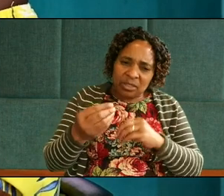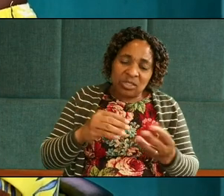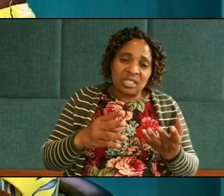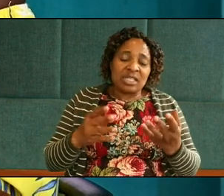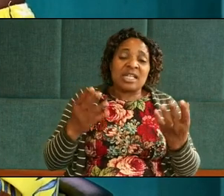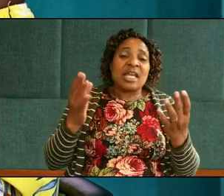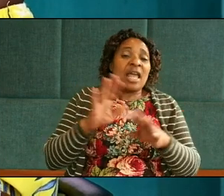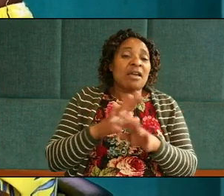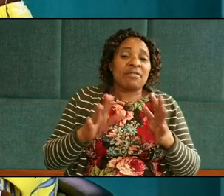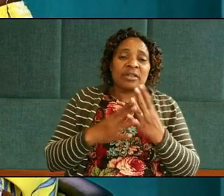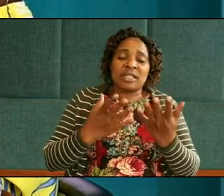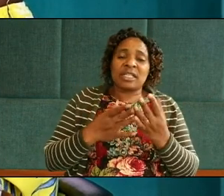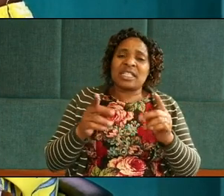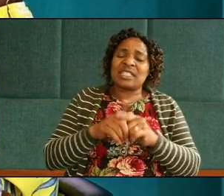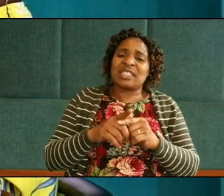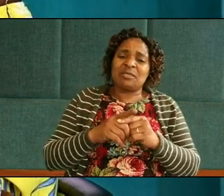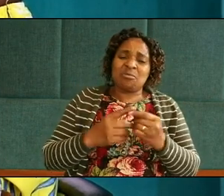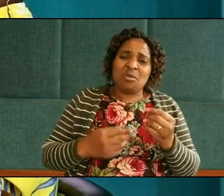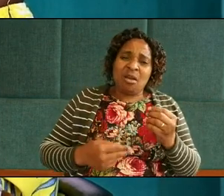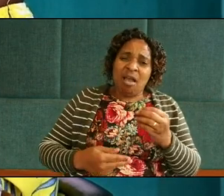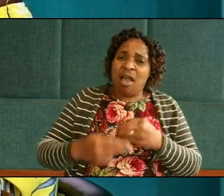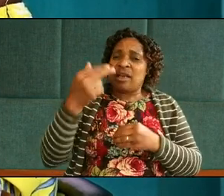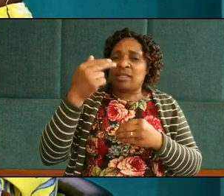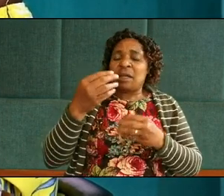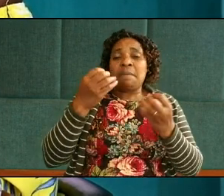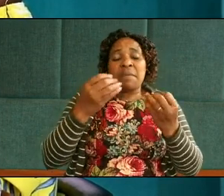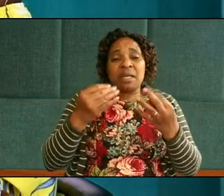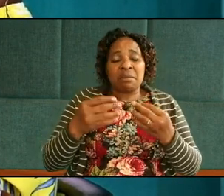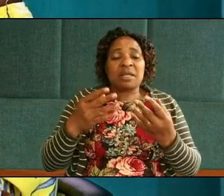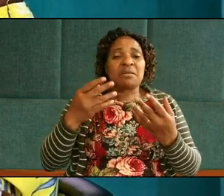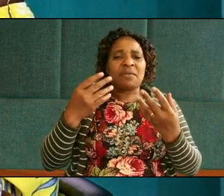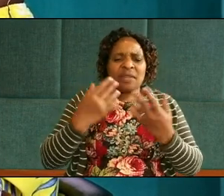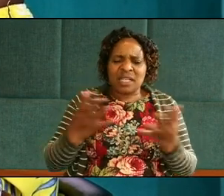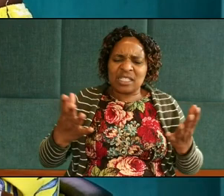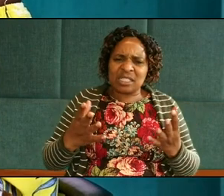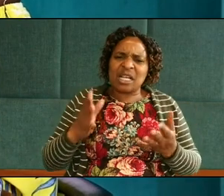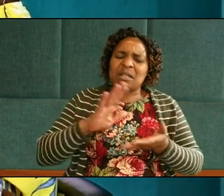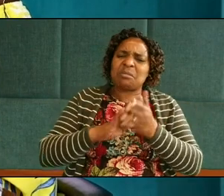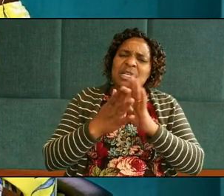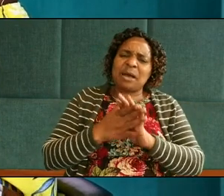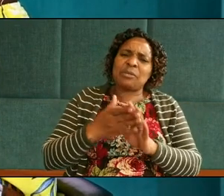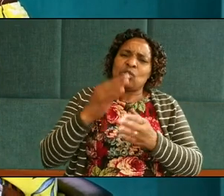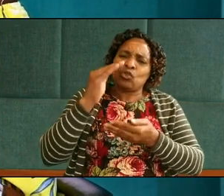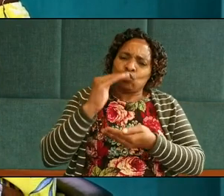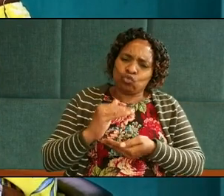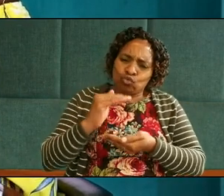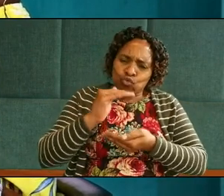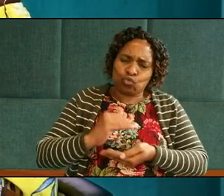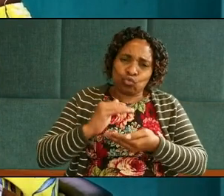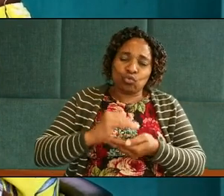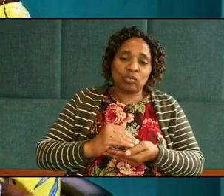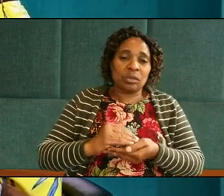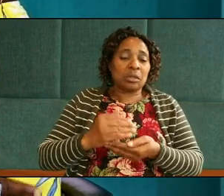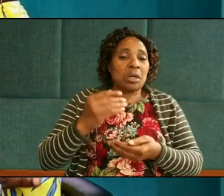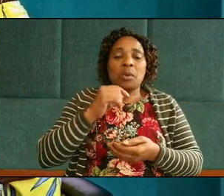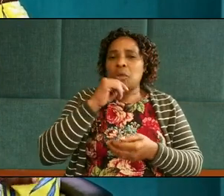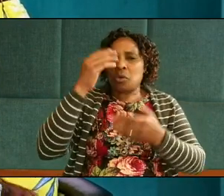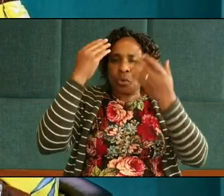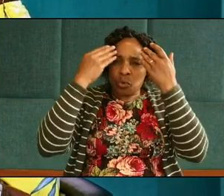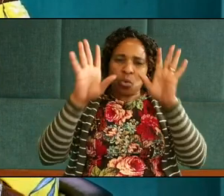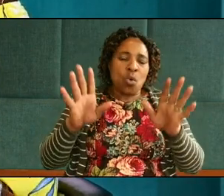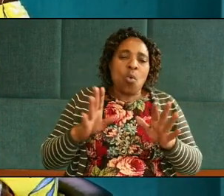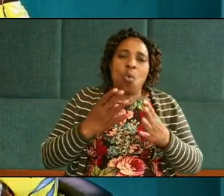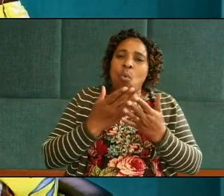even in terms of height, over the ages, men are getting shorter and shorter. Sin is degenerating, so there's no way we can be